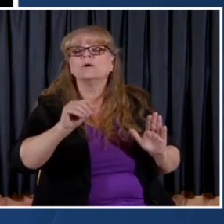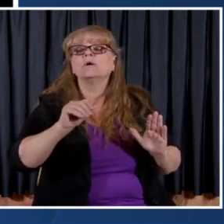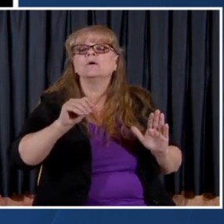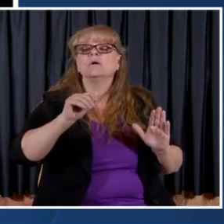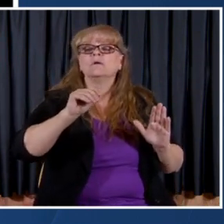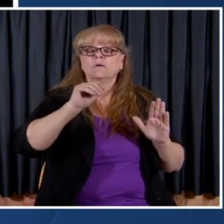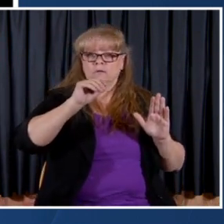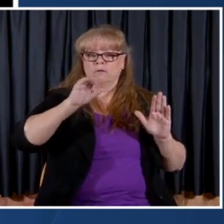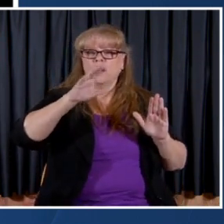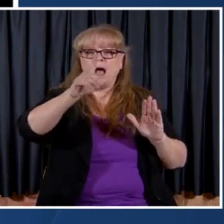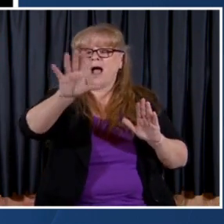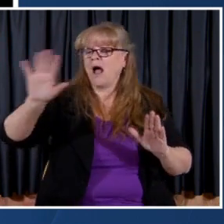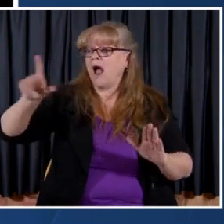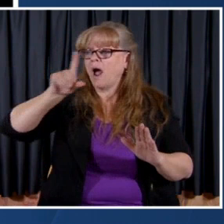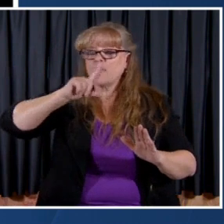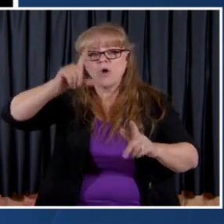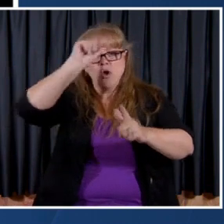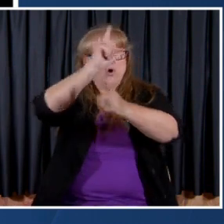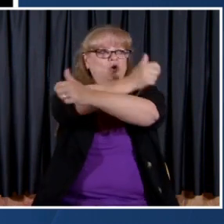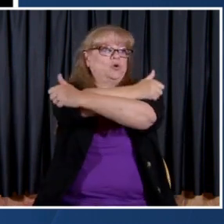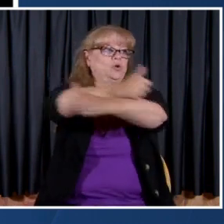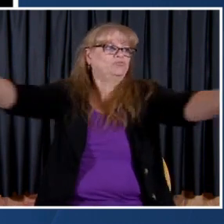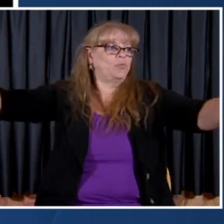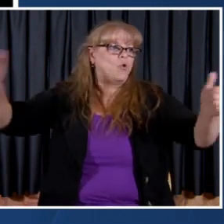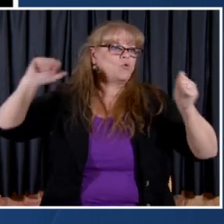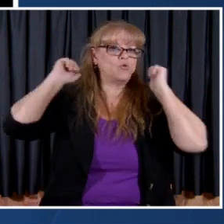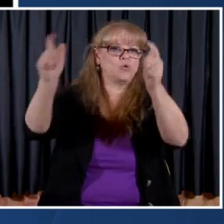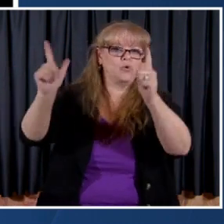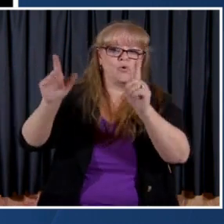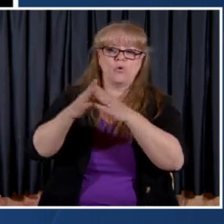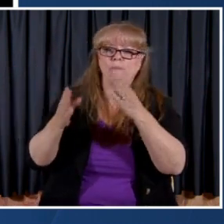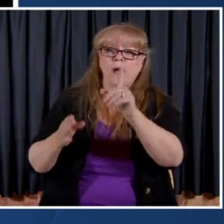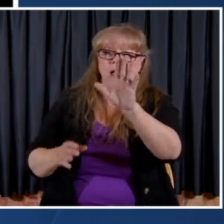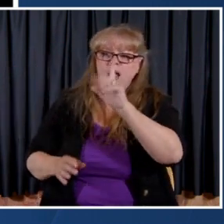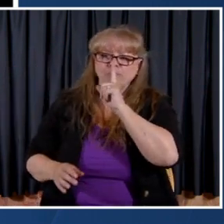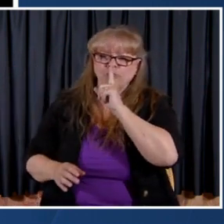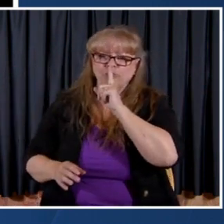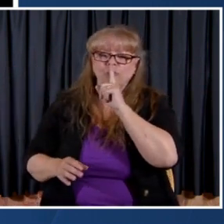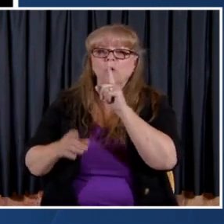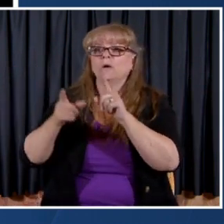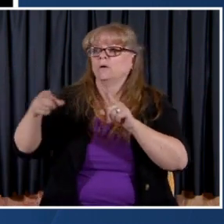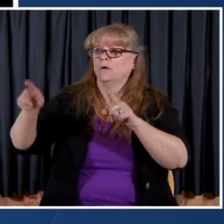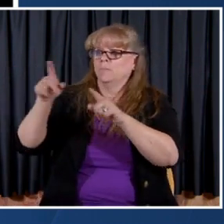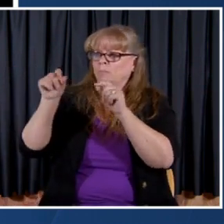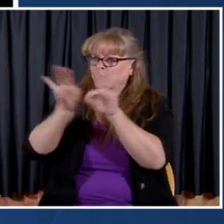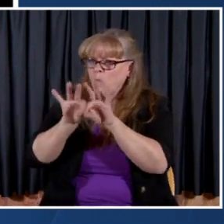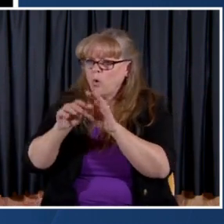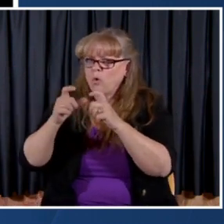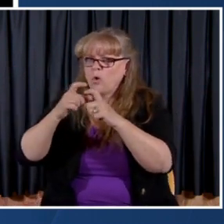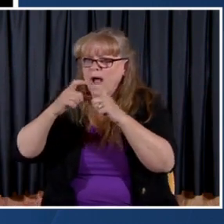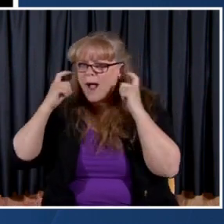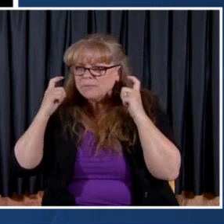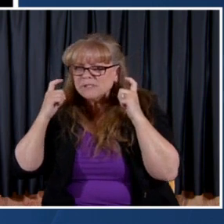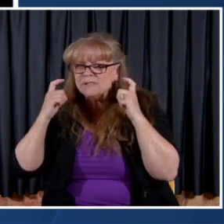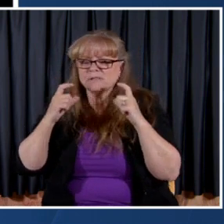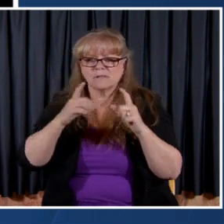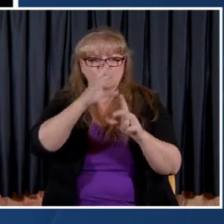well as for yourself. We want to do this in as safe as way as possible. For those who are going into offices on